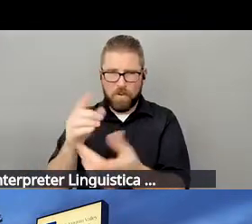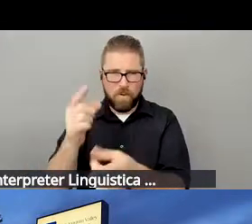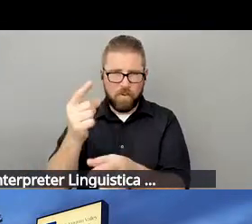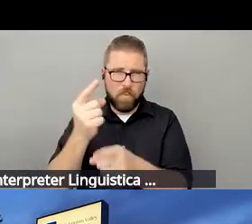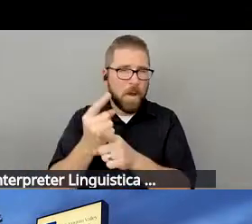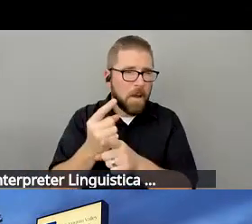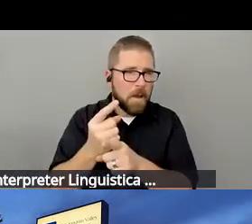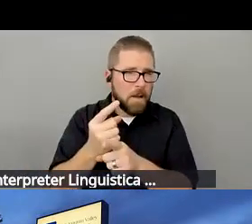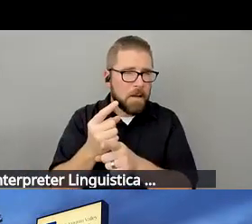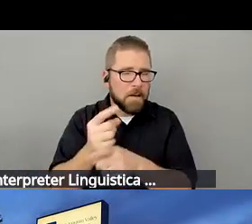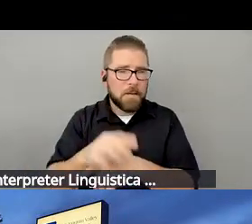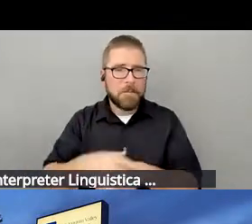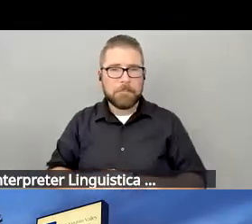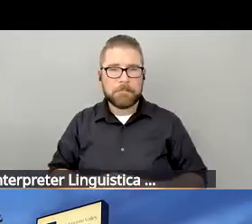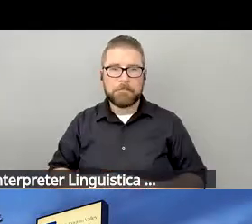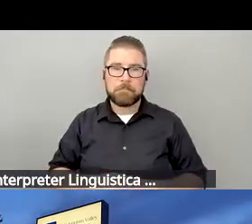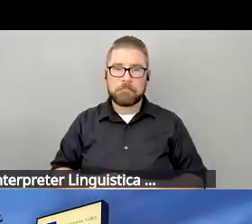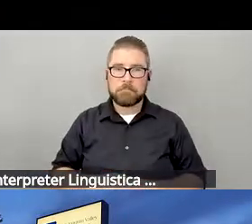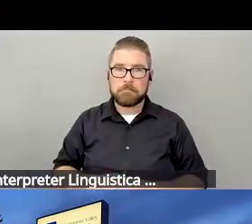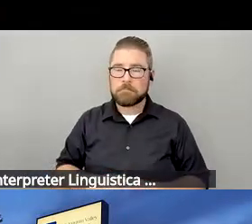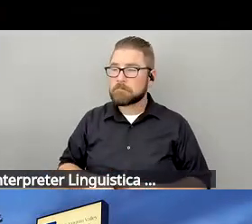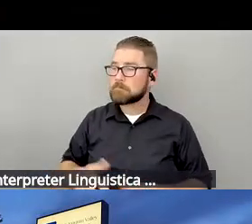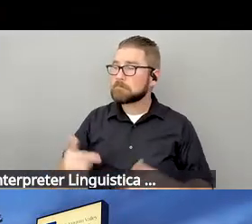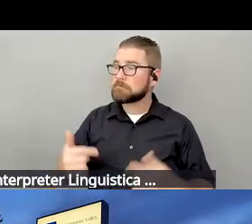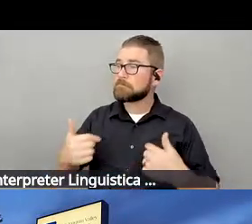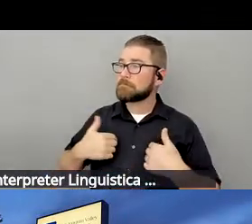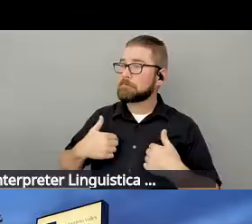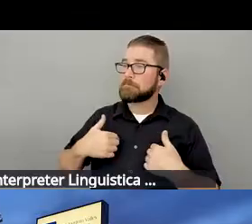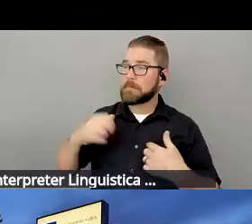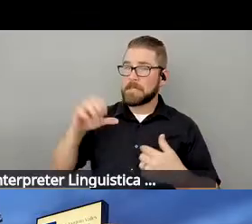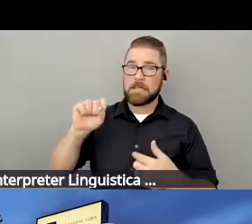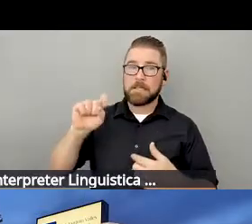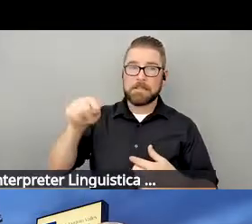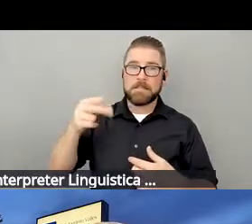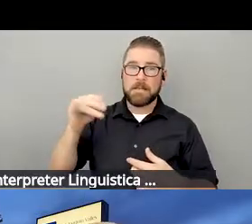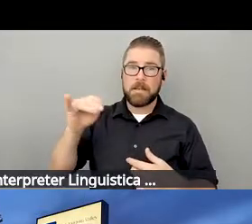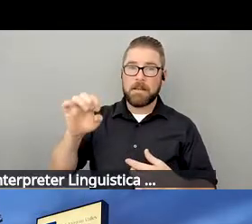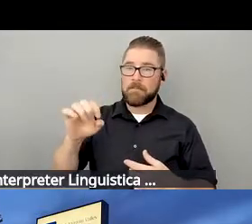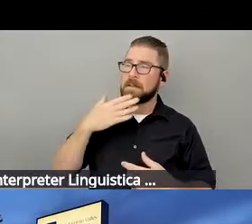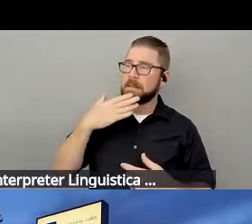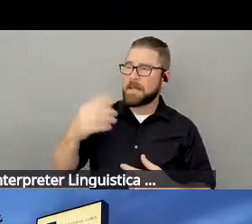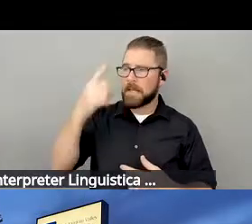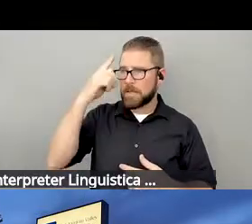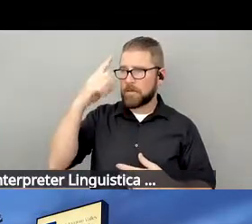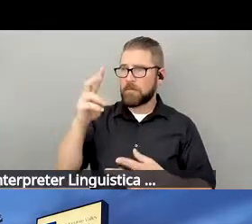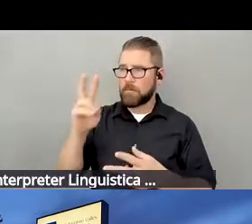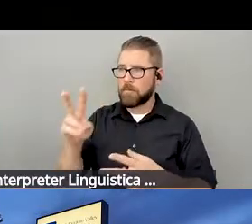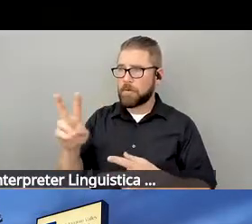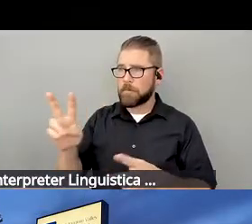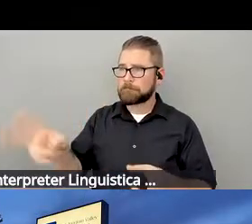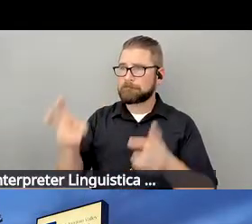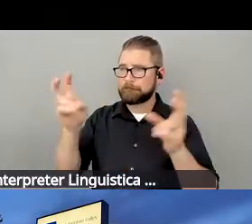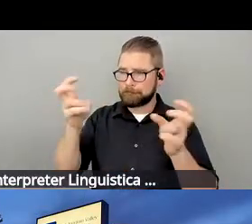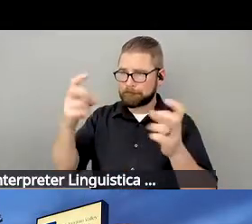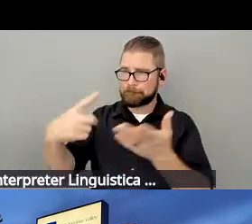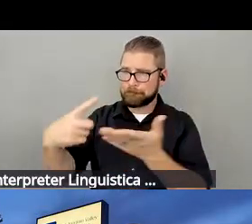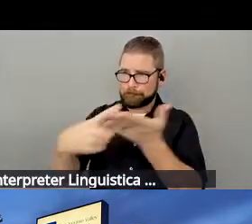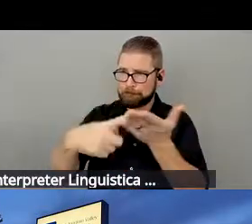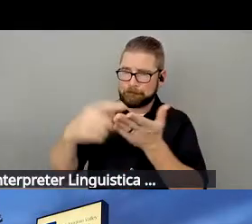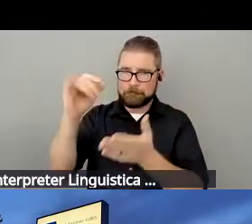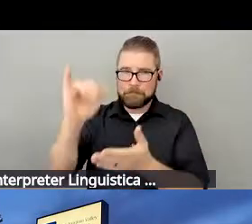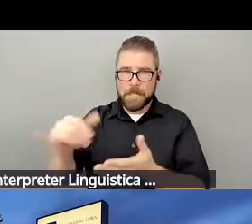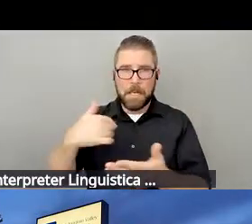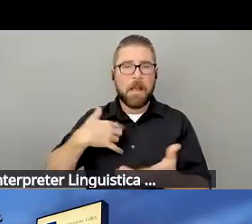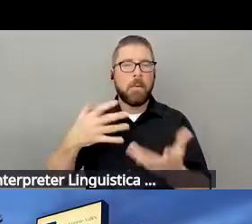This is Stephanie. Thank you so much, Jazzy, for bringing that up because I do, yeah, to clarify and just make clear to everyone. Like